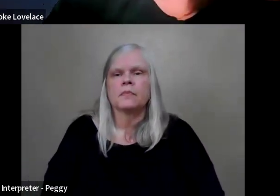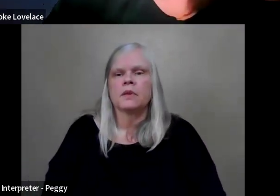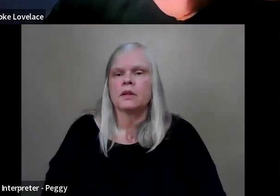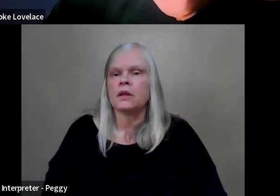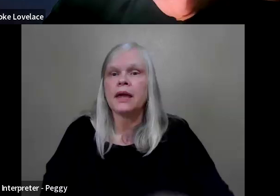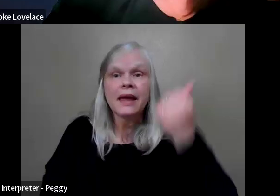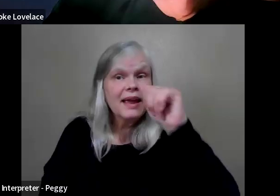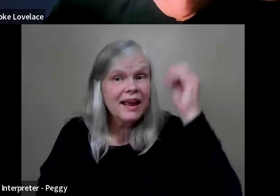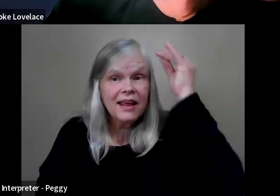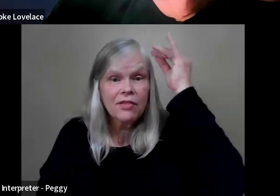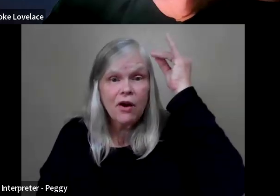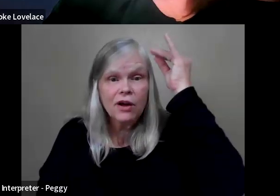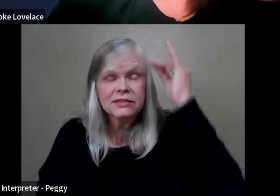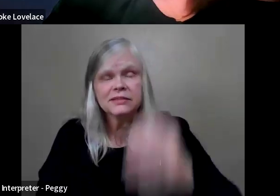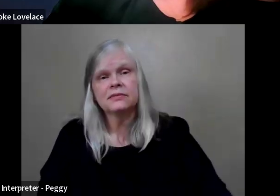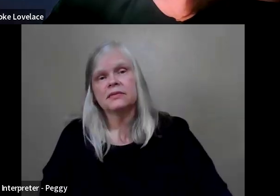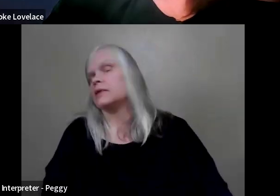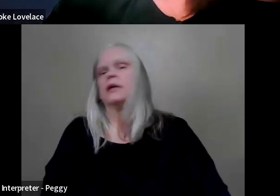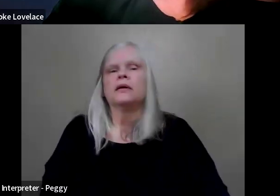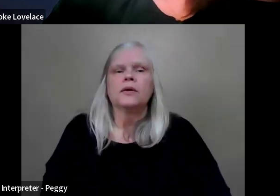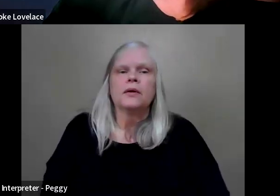Any thoughts?